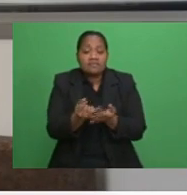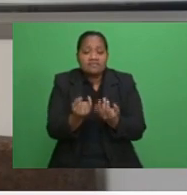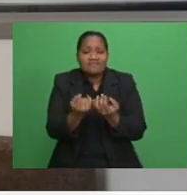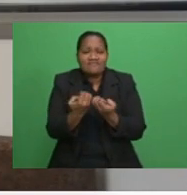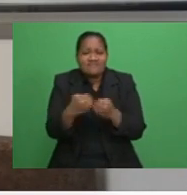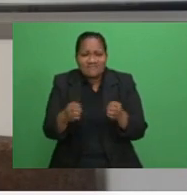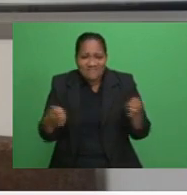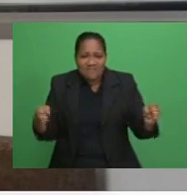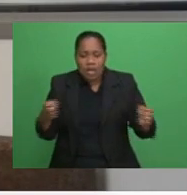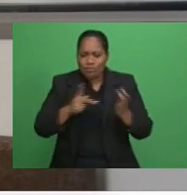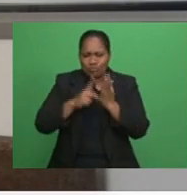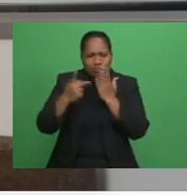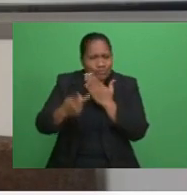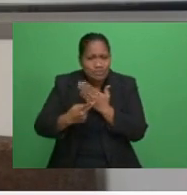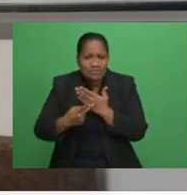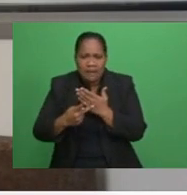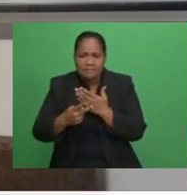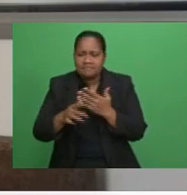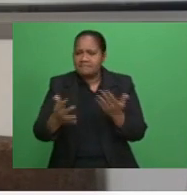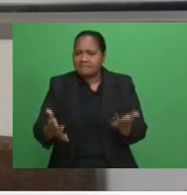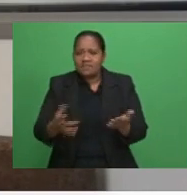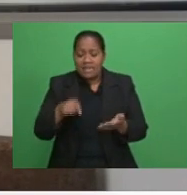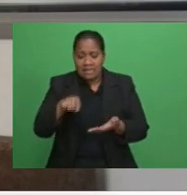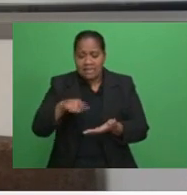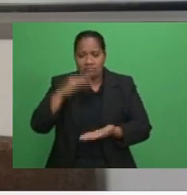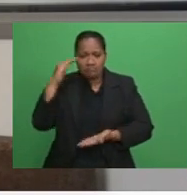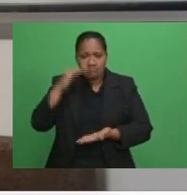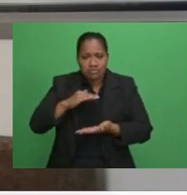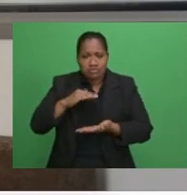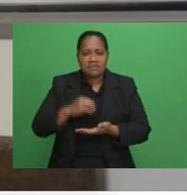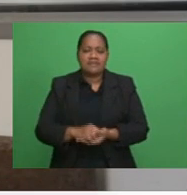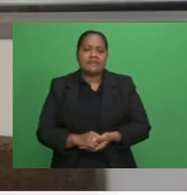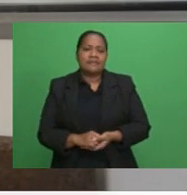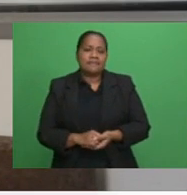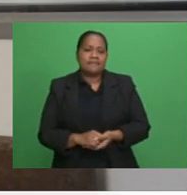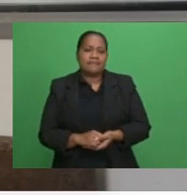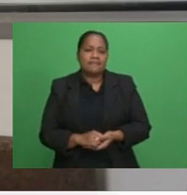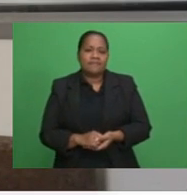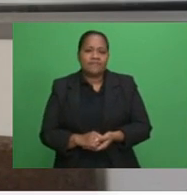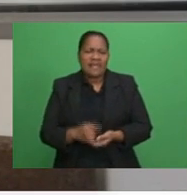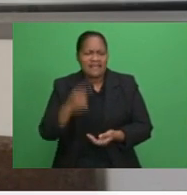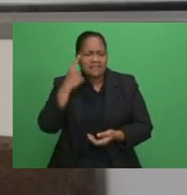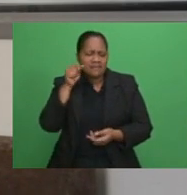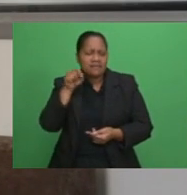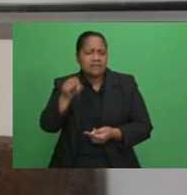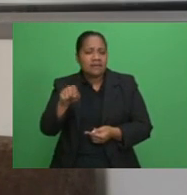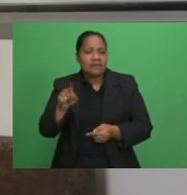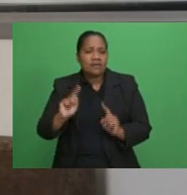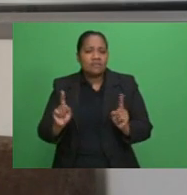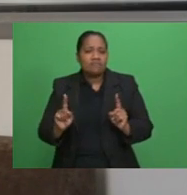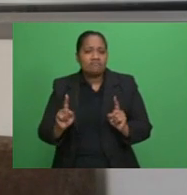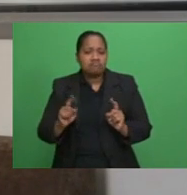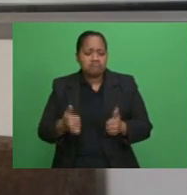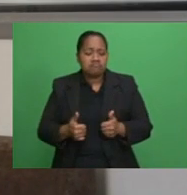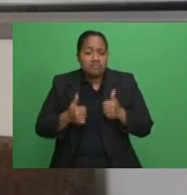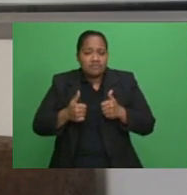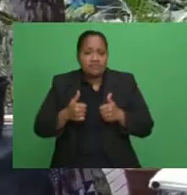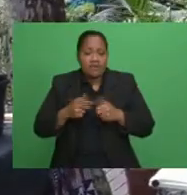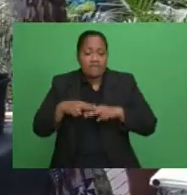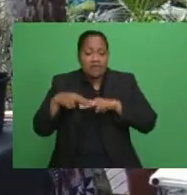a program or a project that reduces your carbon footprint, I think this will be a plus for Fiji